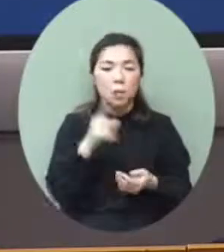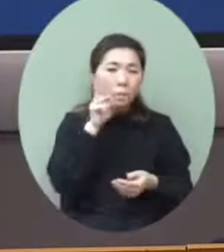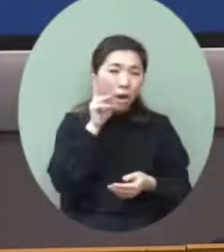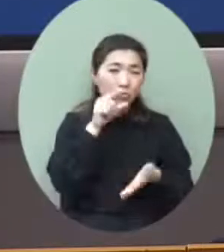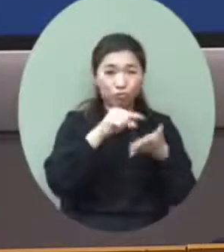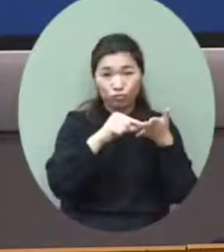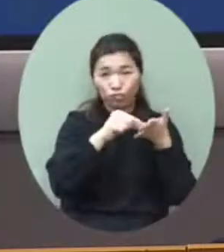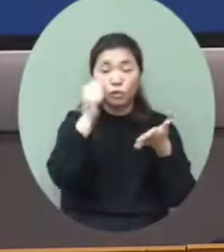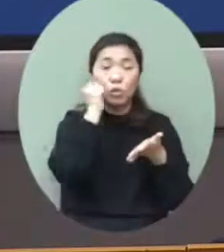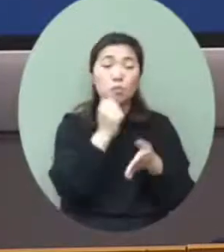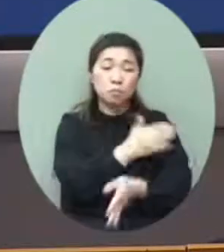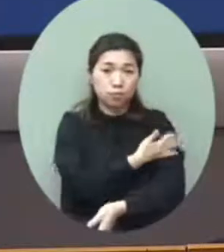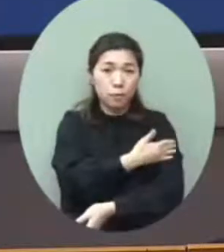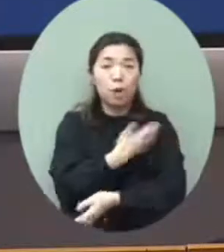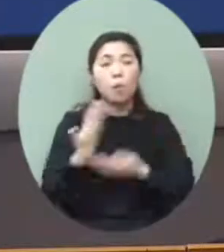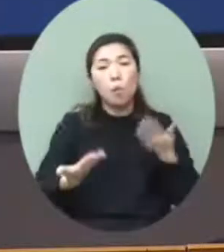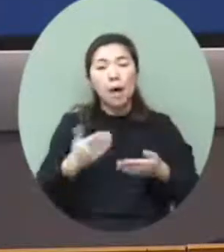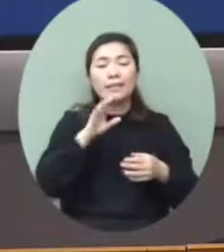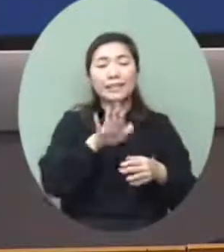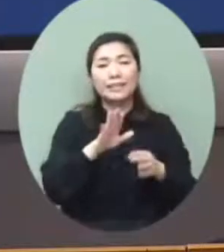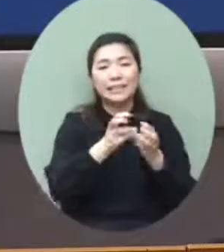supplies